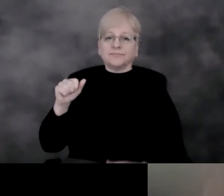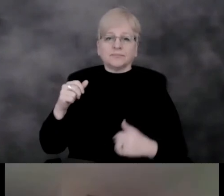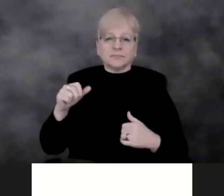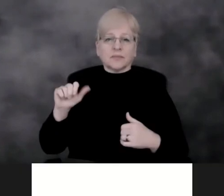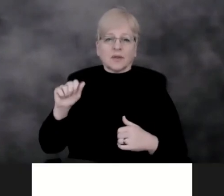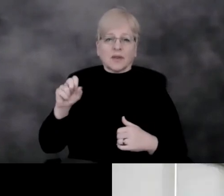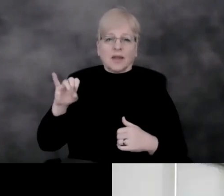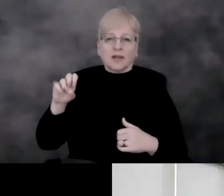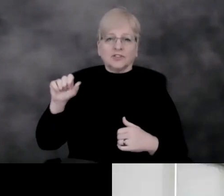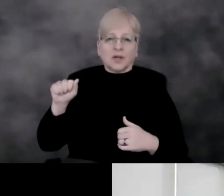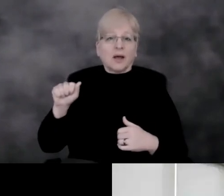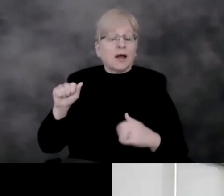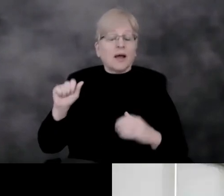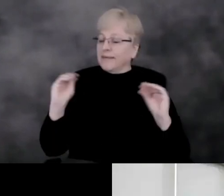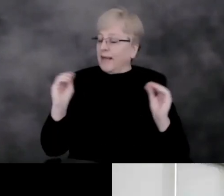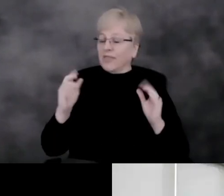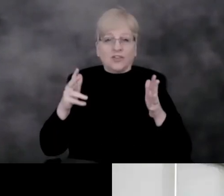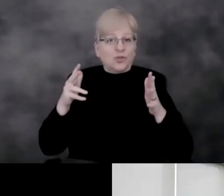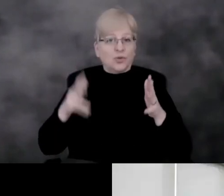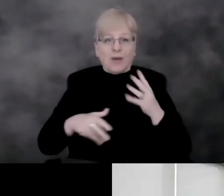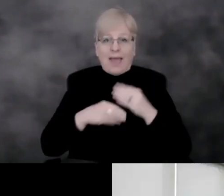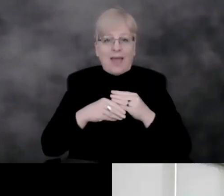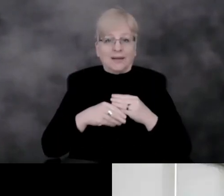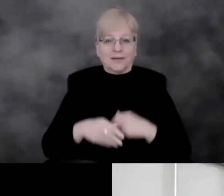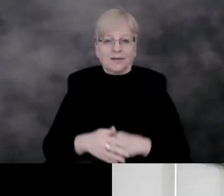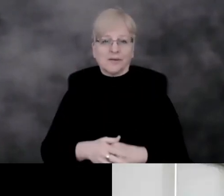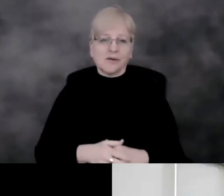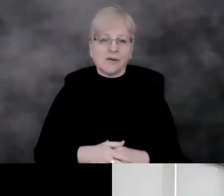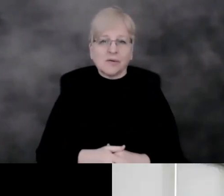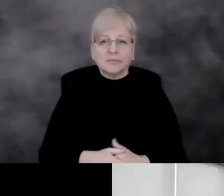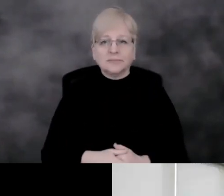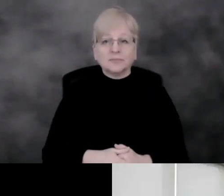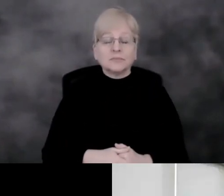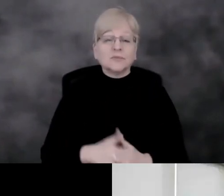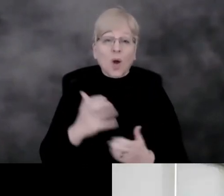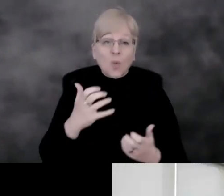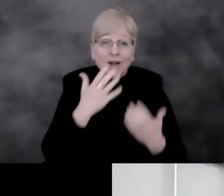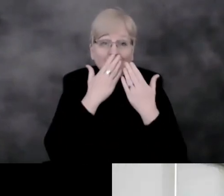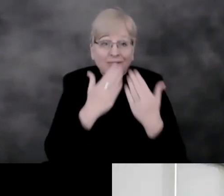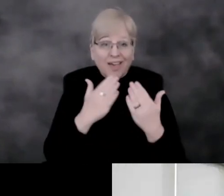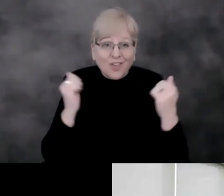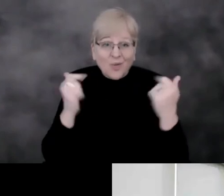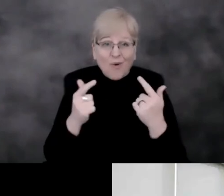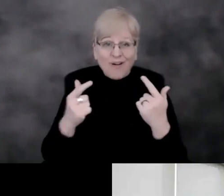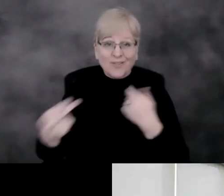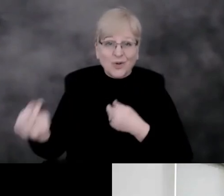I mainly then want to end by thanking everyone for attending.